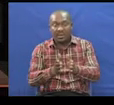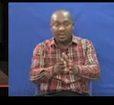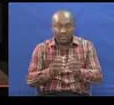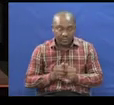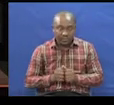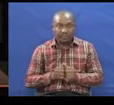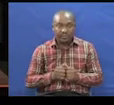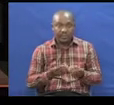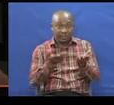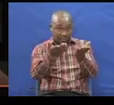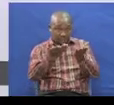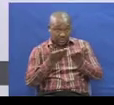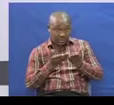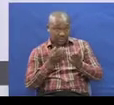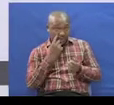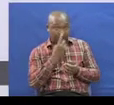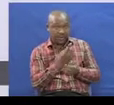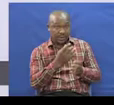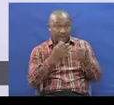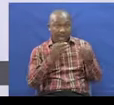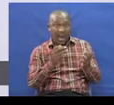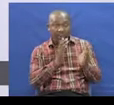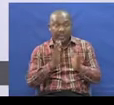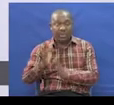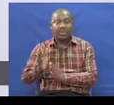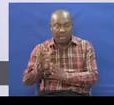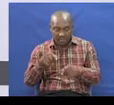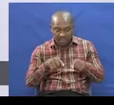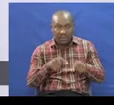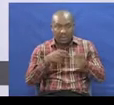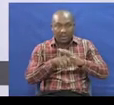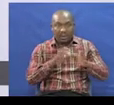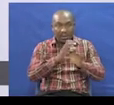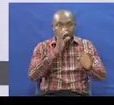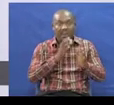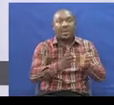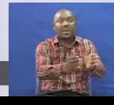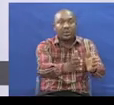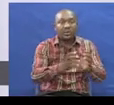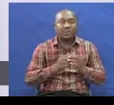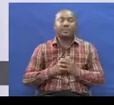hydrogen in the laboratory. Preparation of hydrogen in the laboratory.